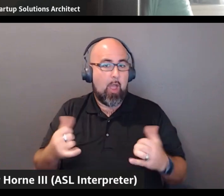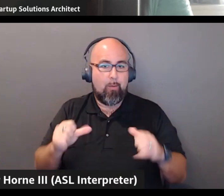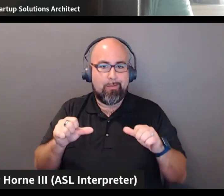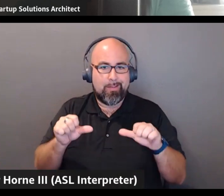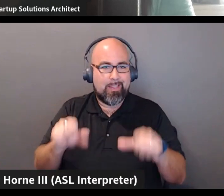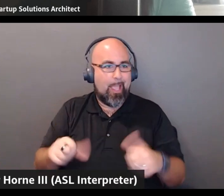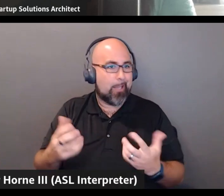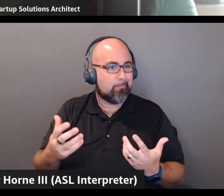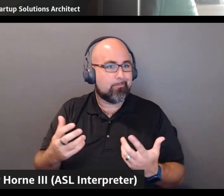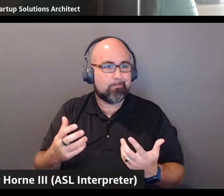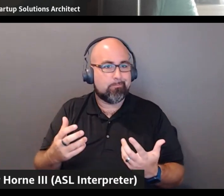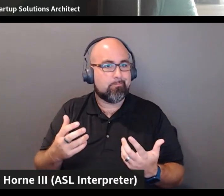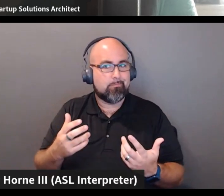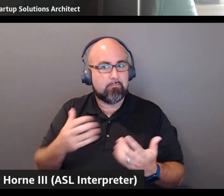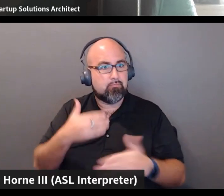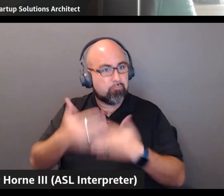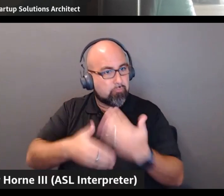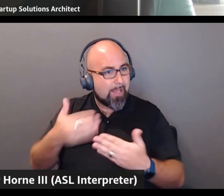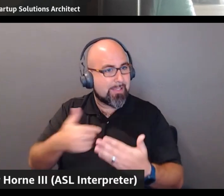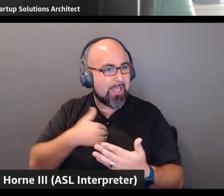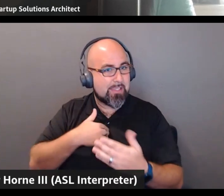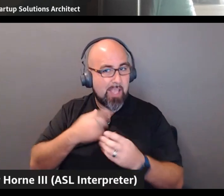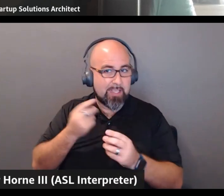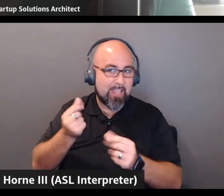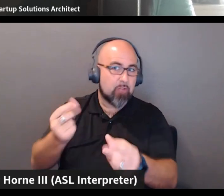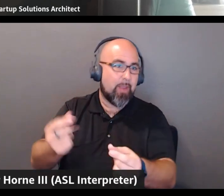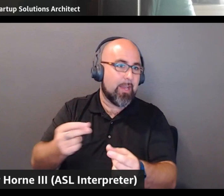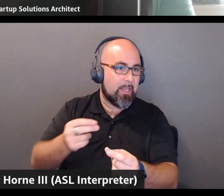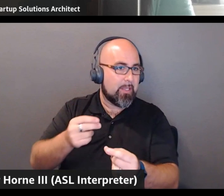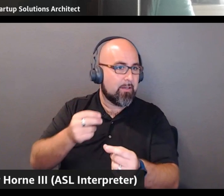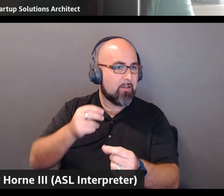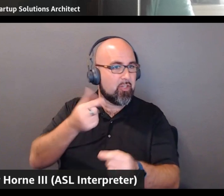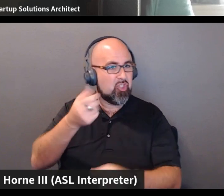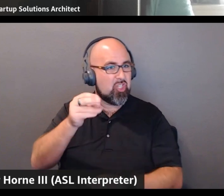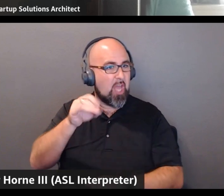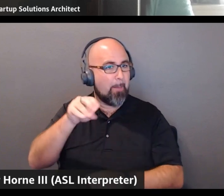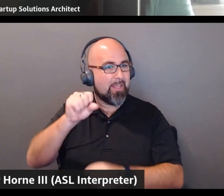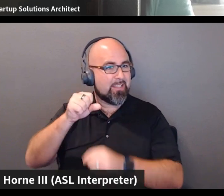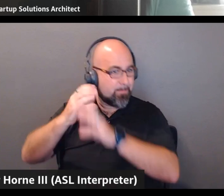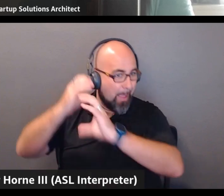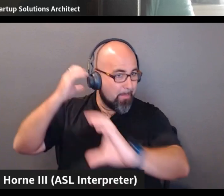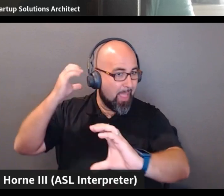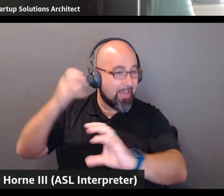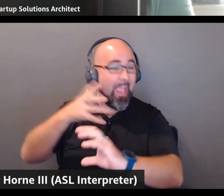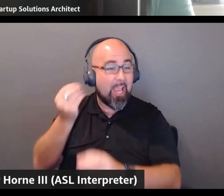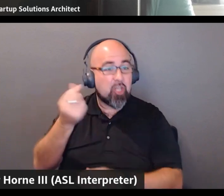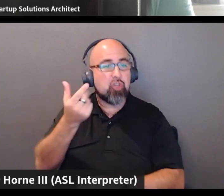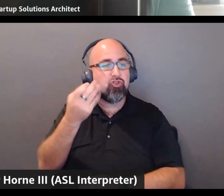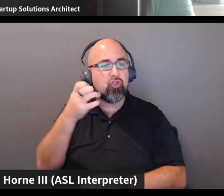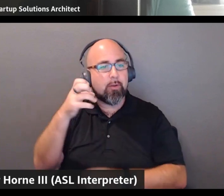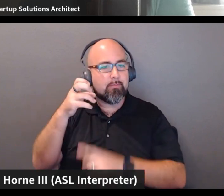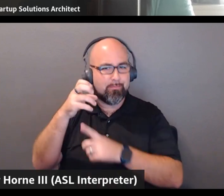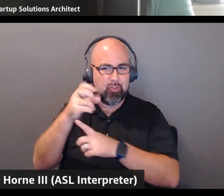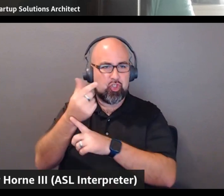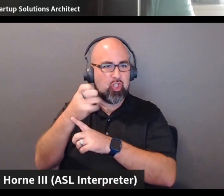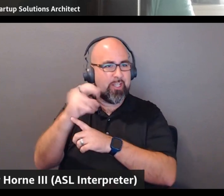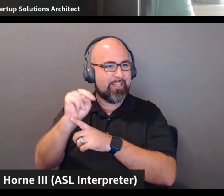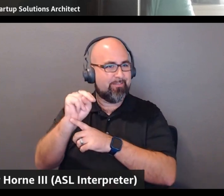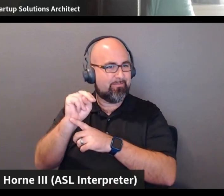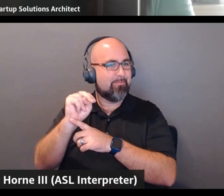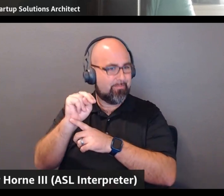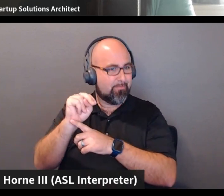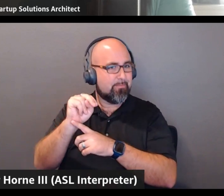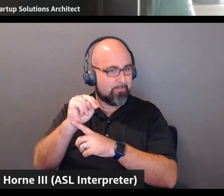only process accelerated genomics pipeline, but as well as AI-driven pipelines. And you'll see one in our Ready2Run